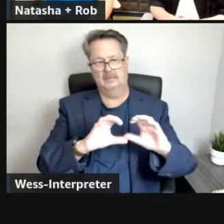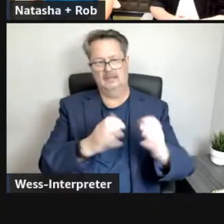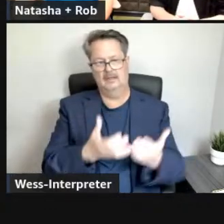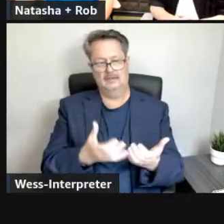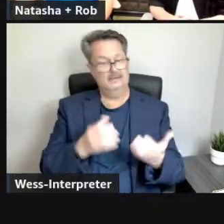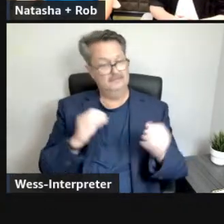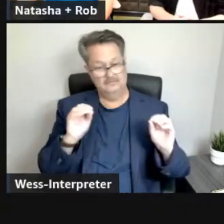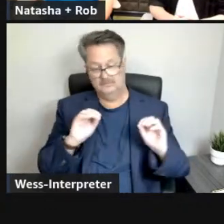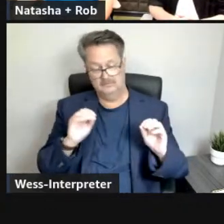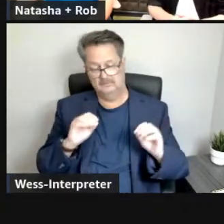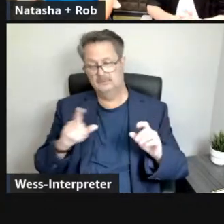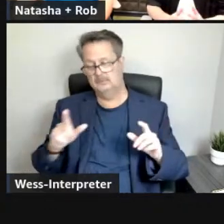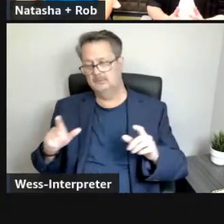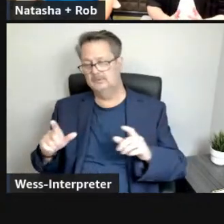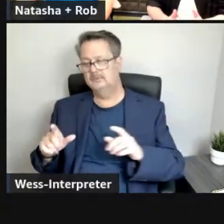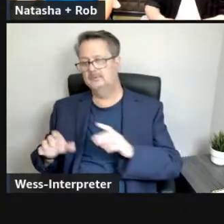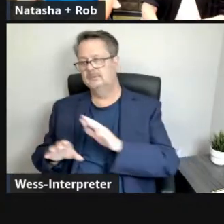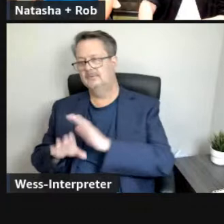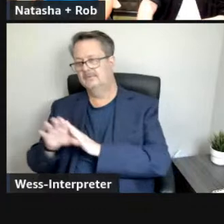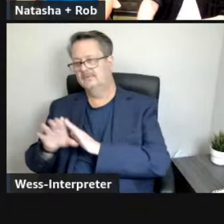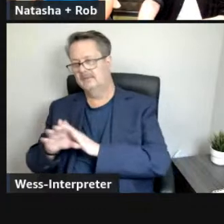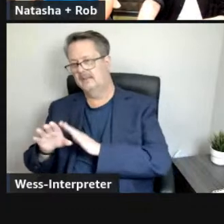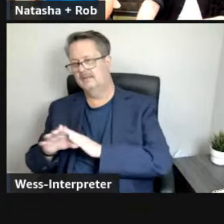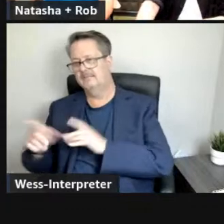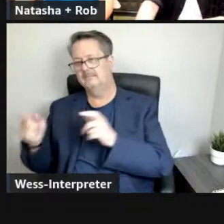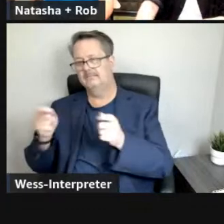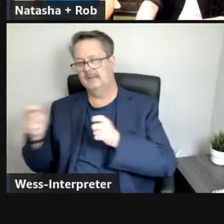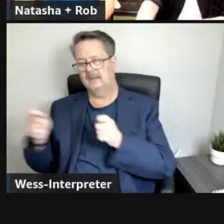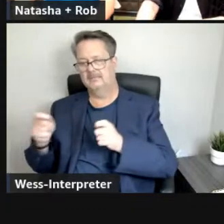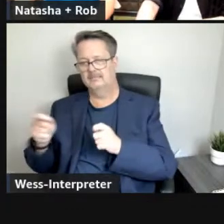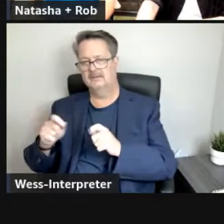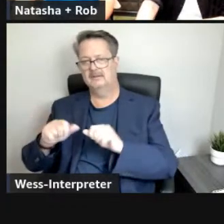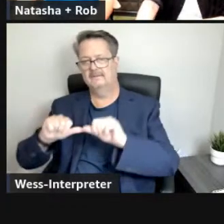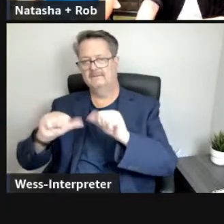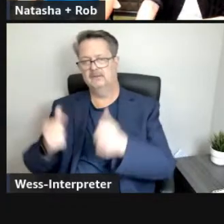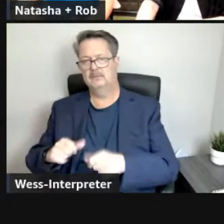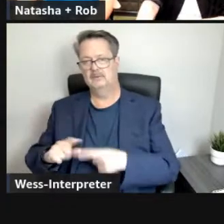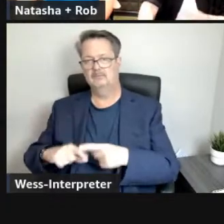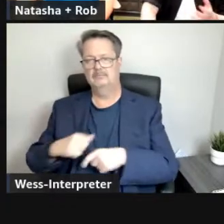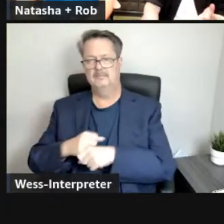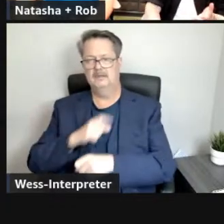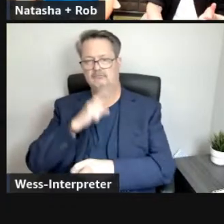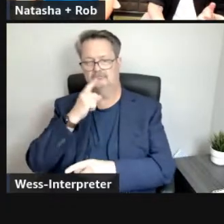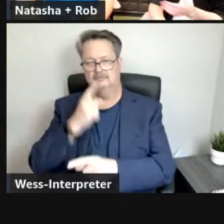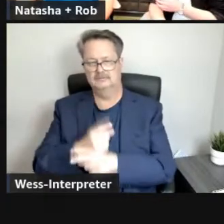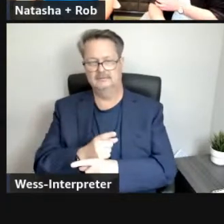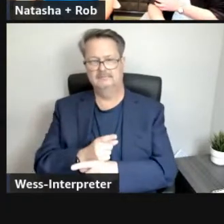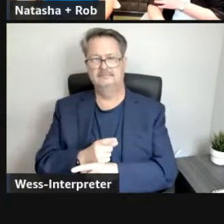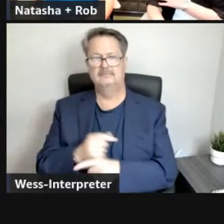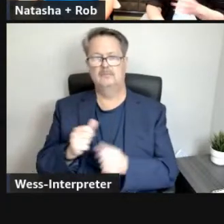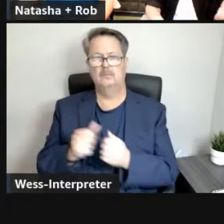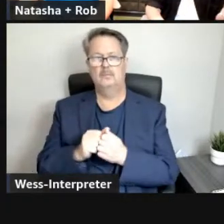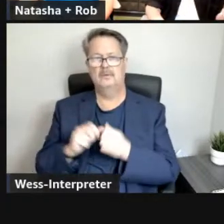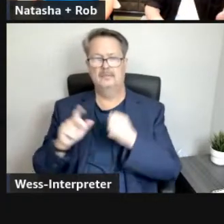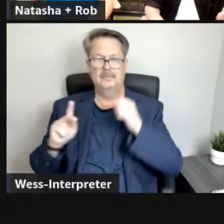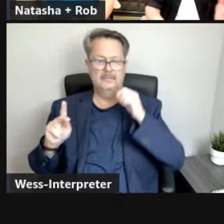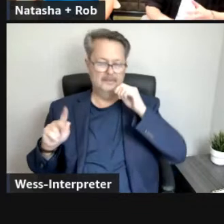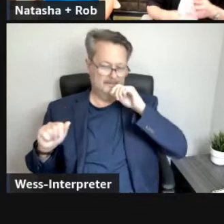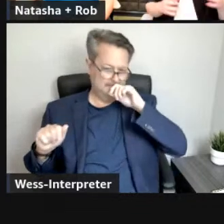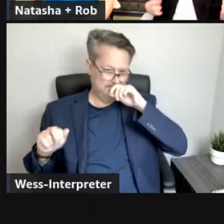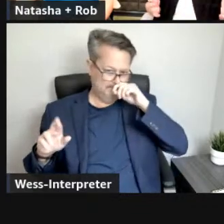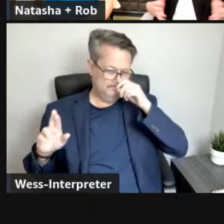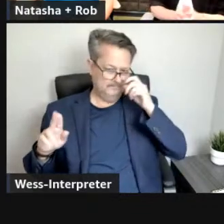that managed node group configuration to make sure that it's there. With Carpenter, the entry point is exactly the